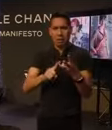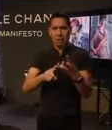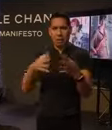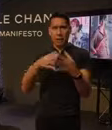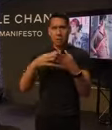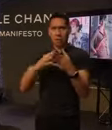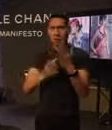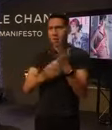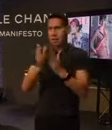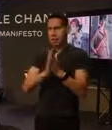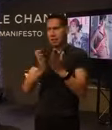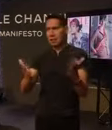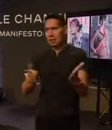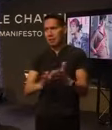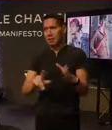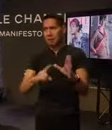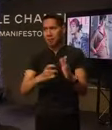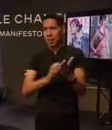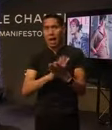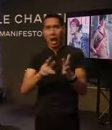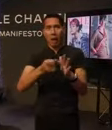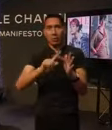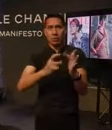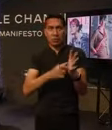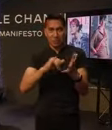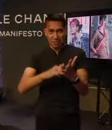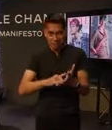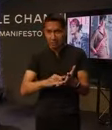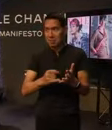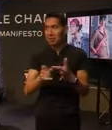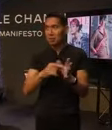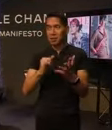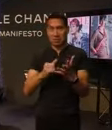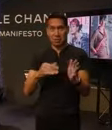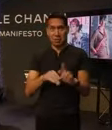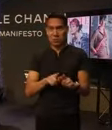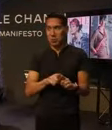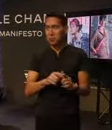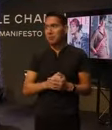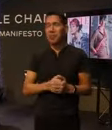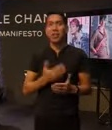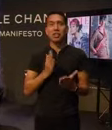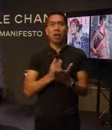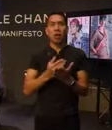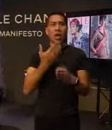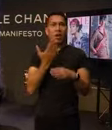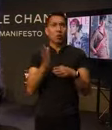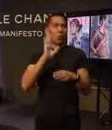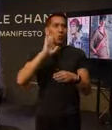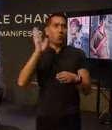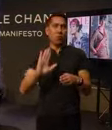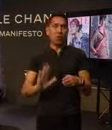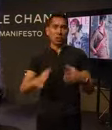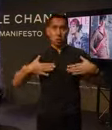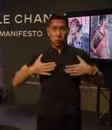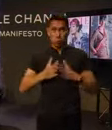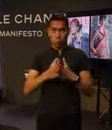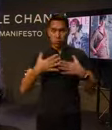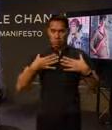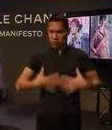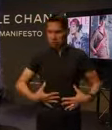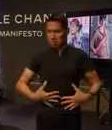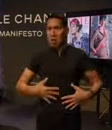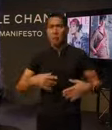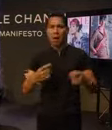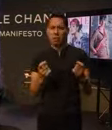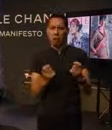States. And it just seemed to fit her lovely modernist suit, which of course she made